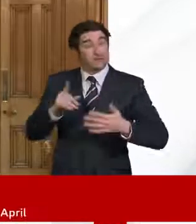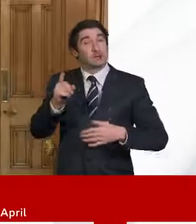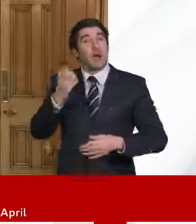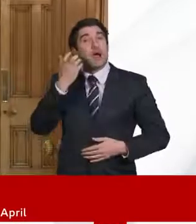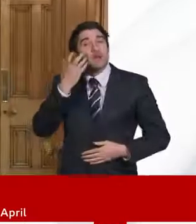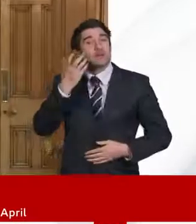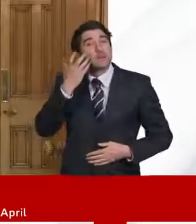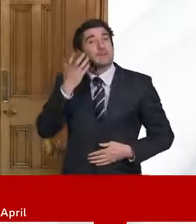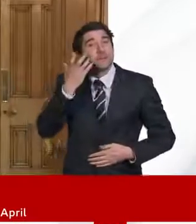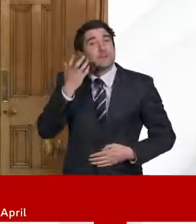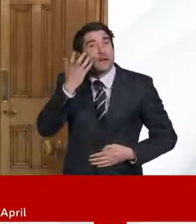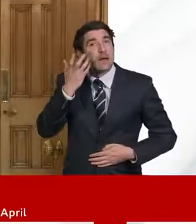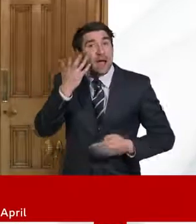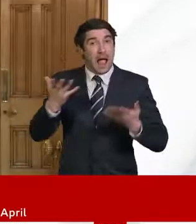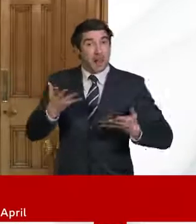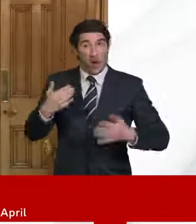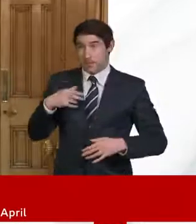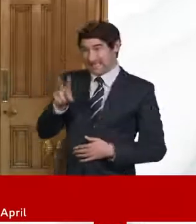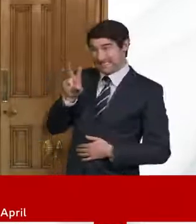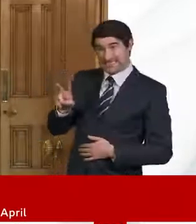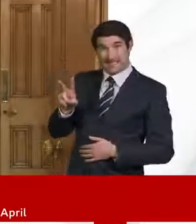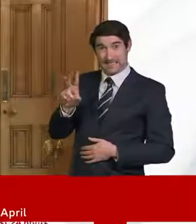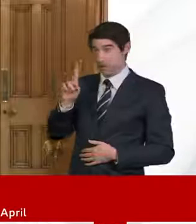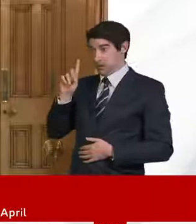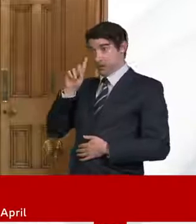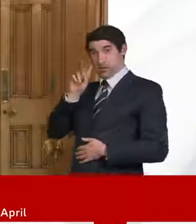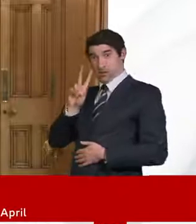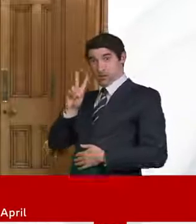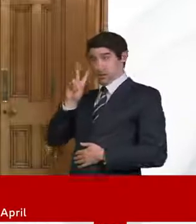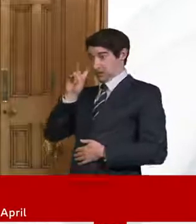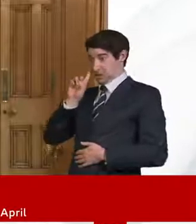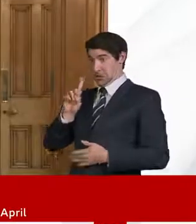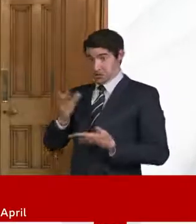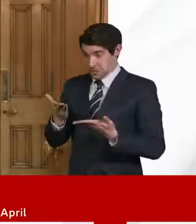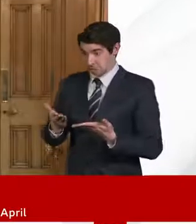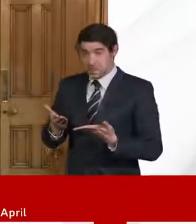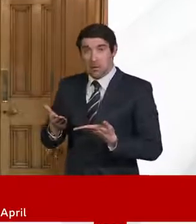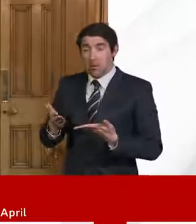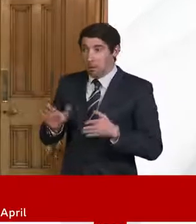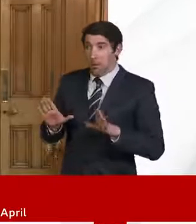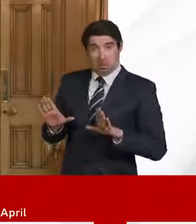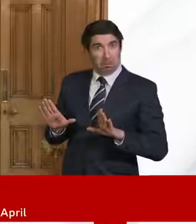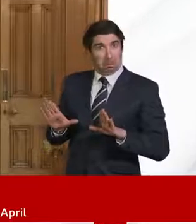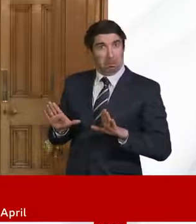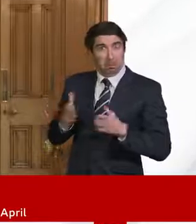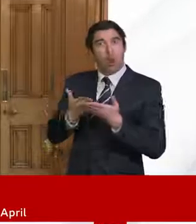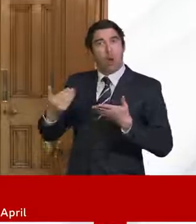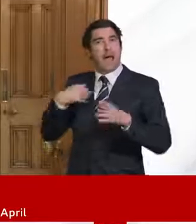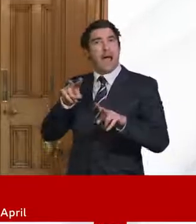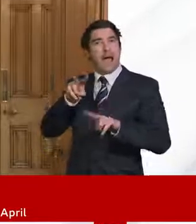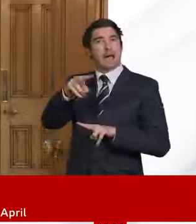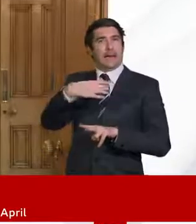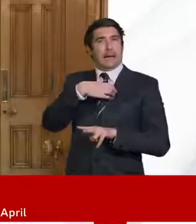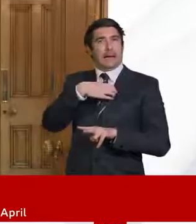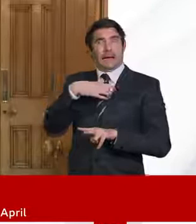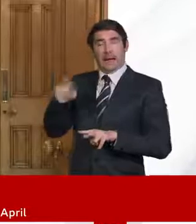out, wary of over-interpreting any individual day's data. We must ensure that we maintain this united national